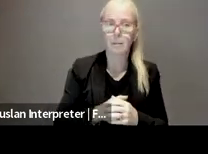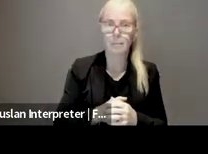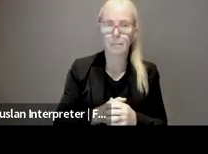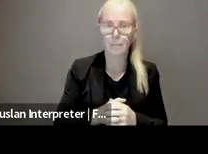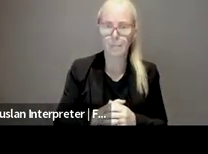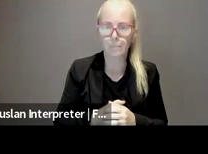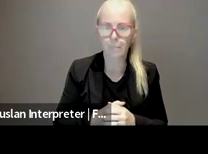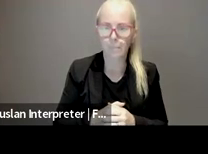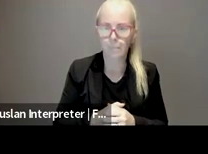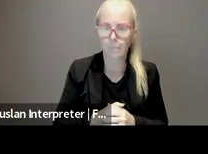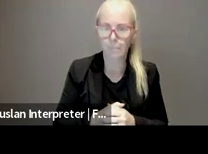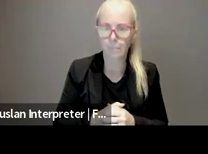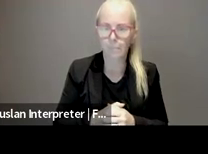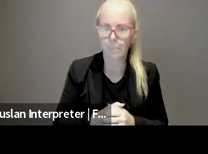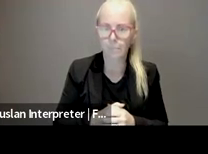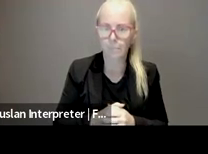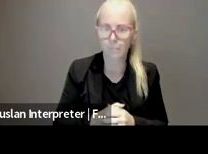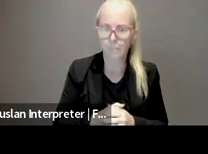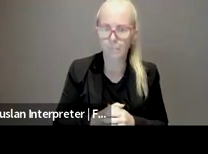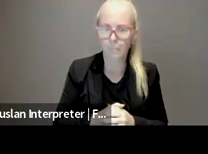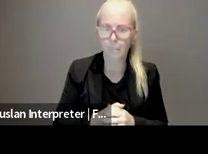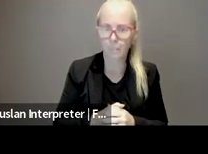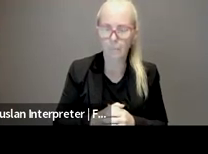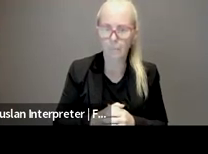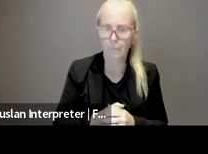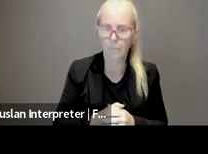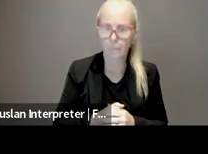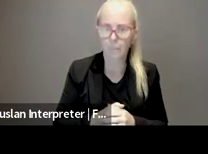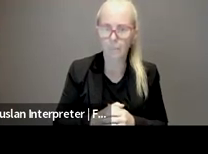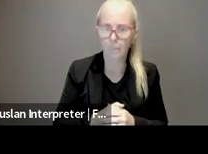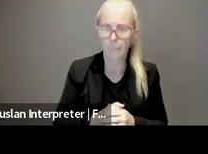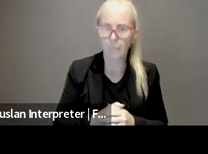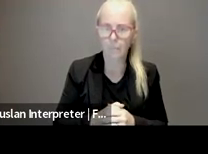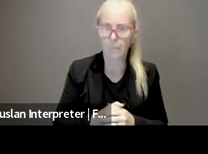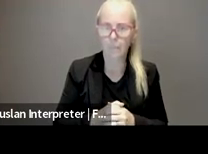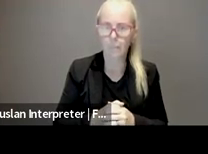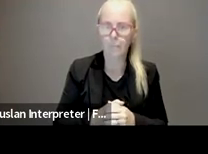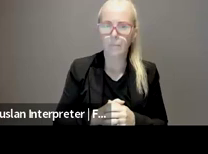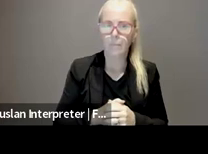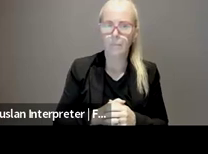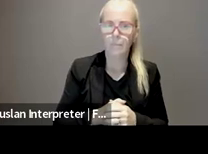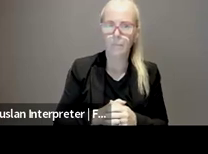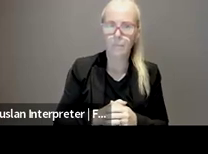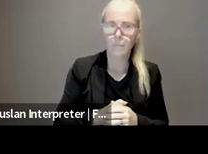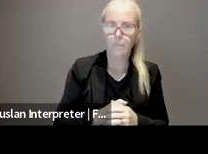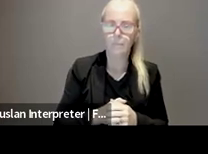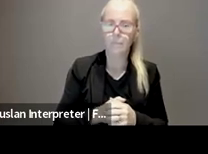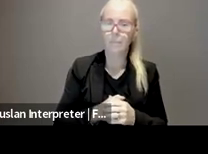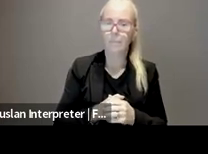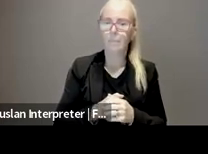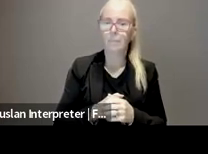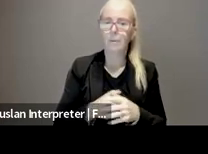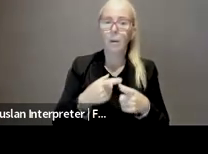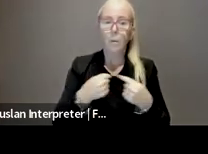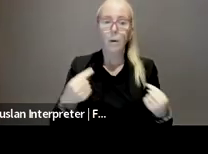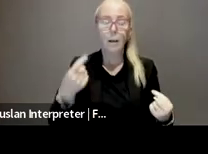school in North Brazil, we transformed the education of over 75 students with various